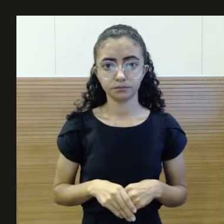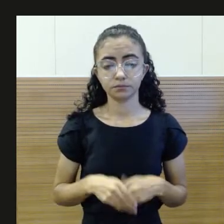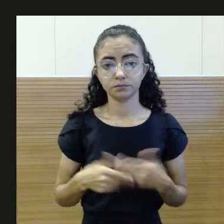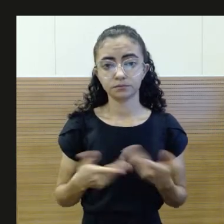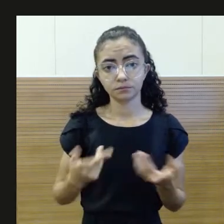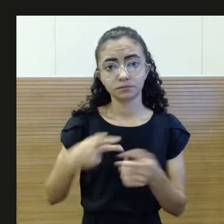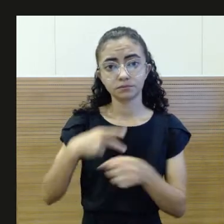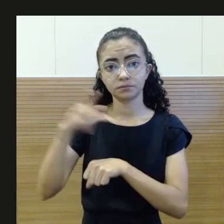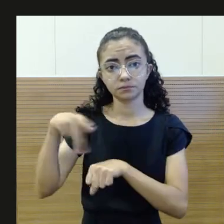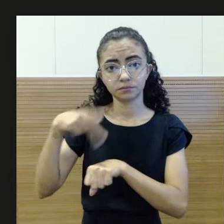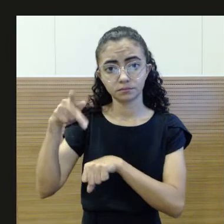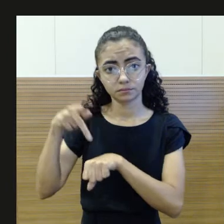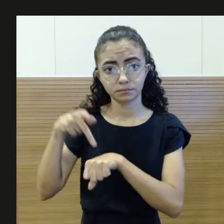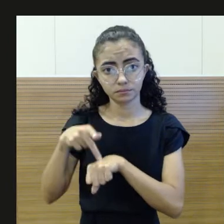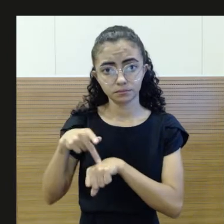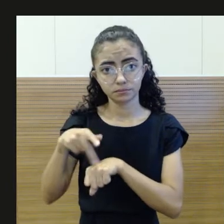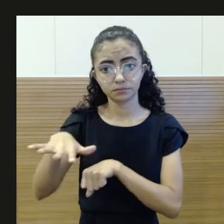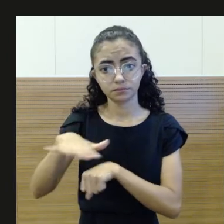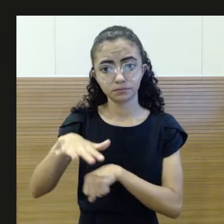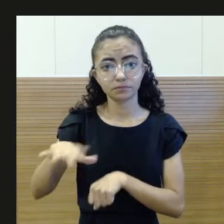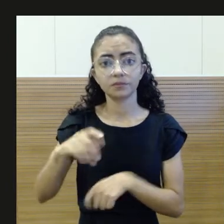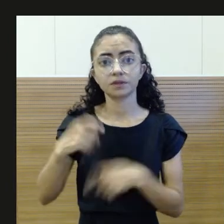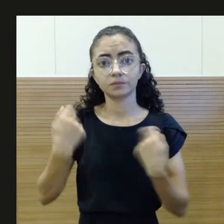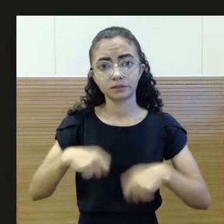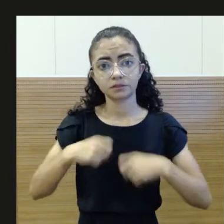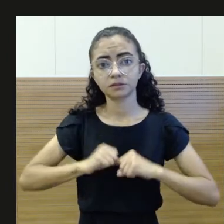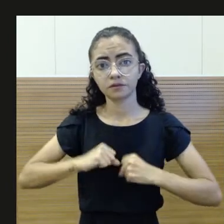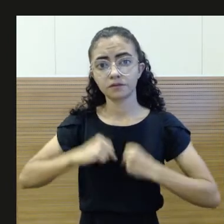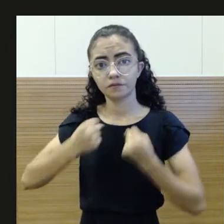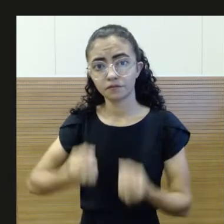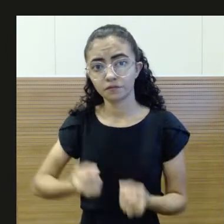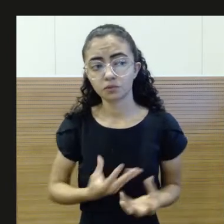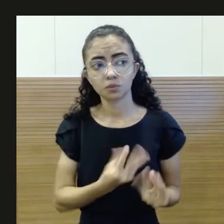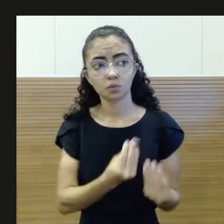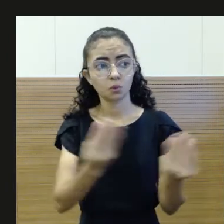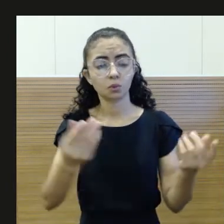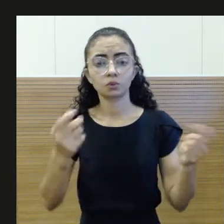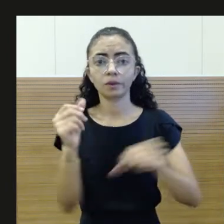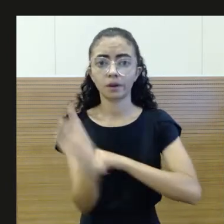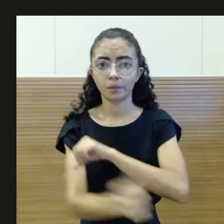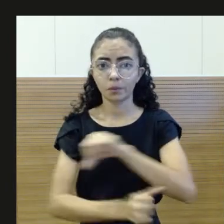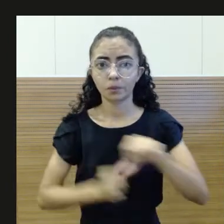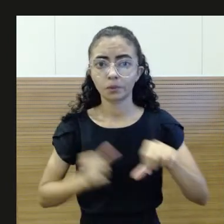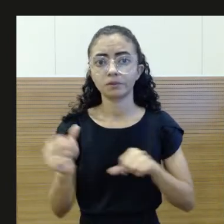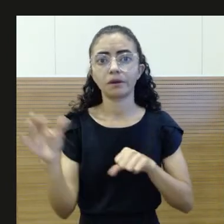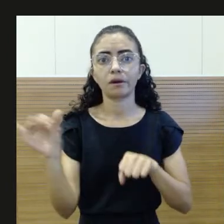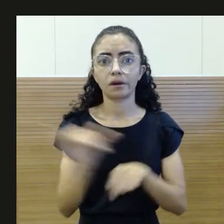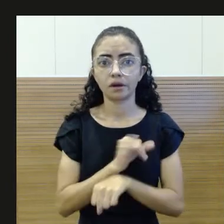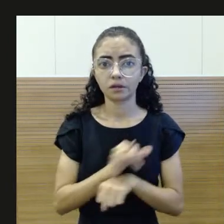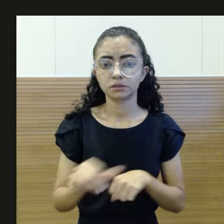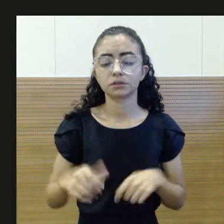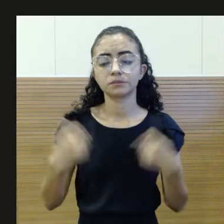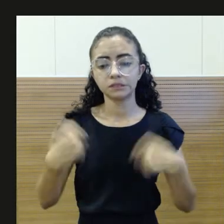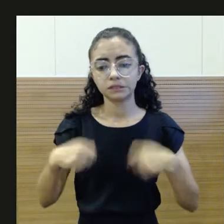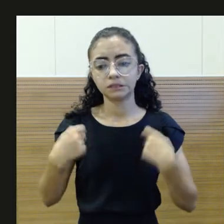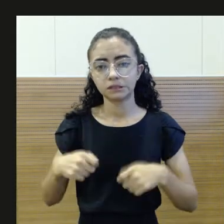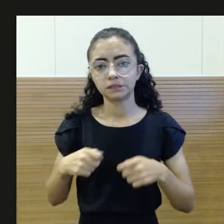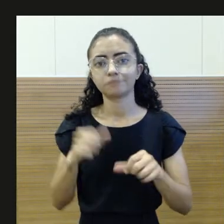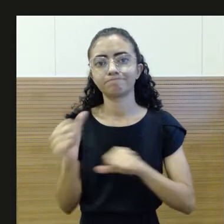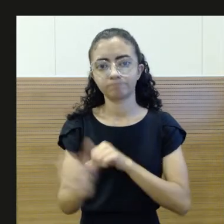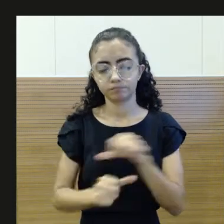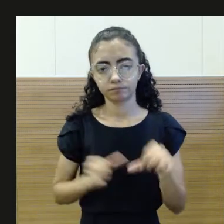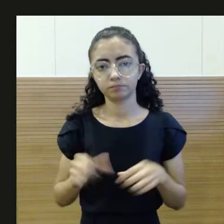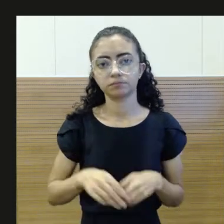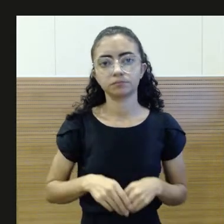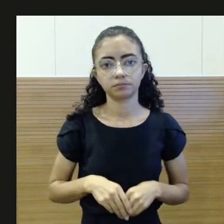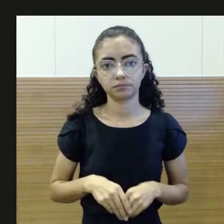to be done as regard this. So let's continue. On the right